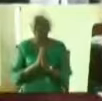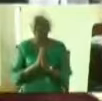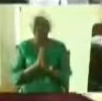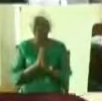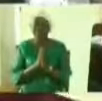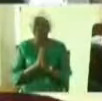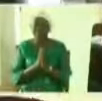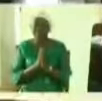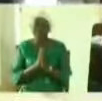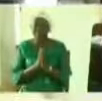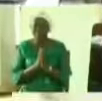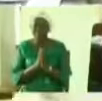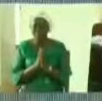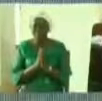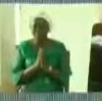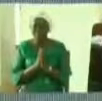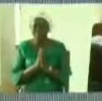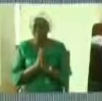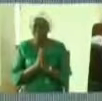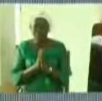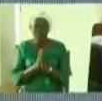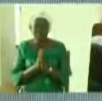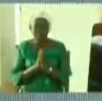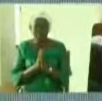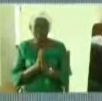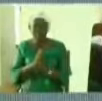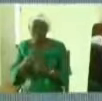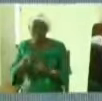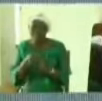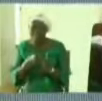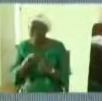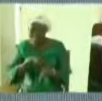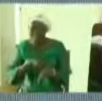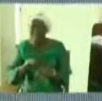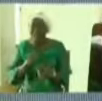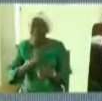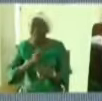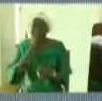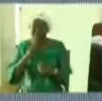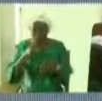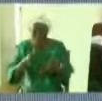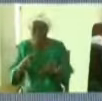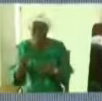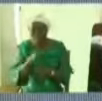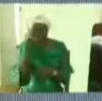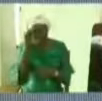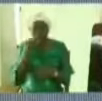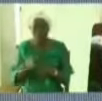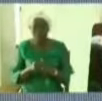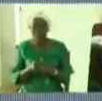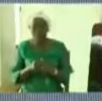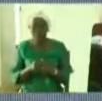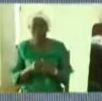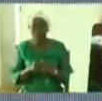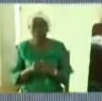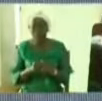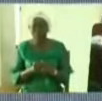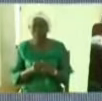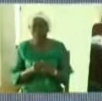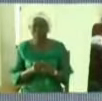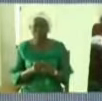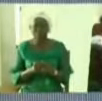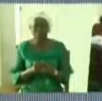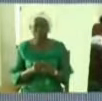When the time draws near, I will let you know and I will give you the details. But then